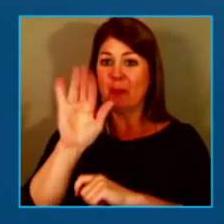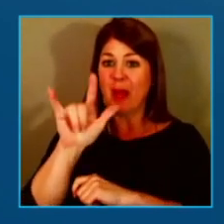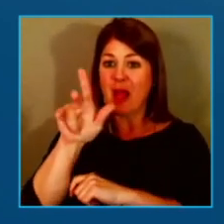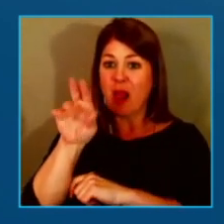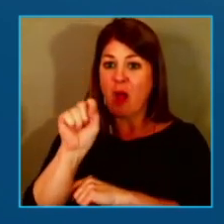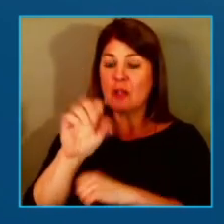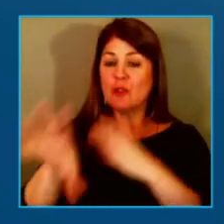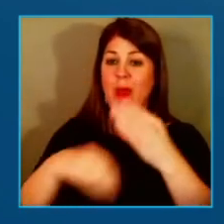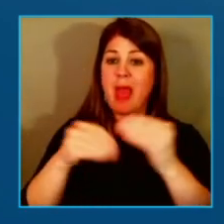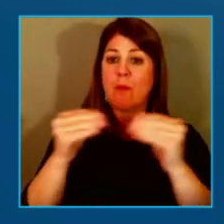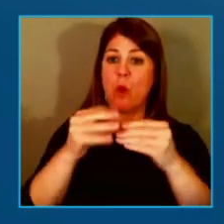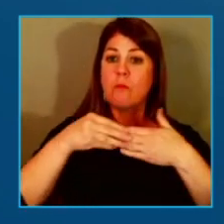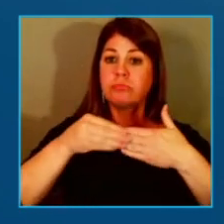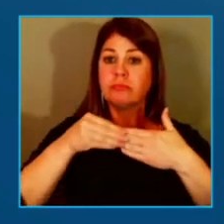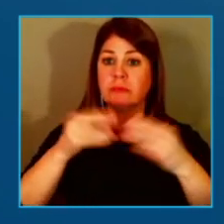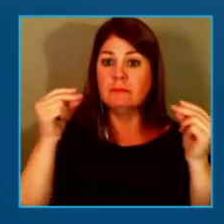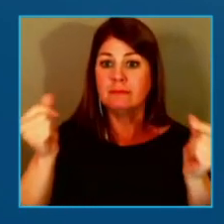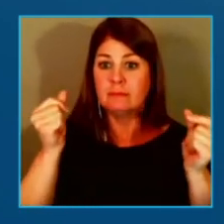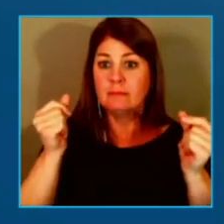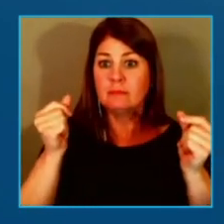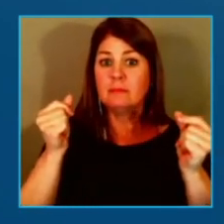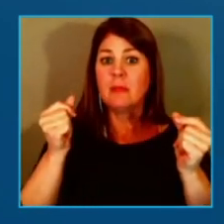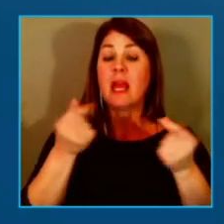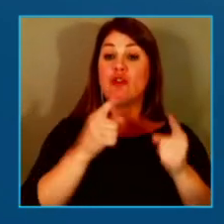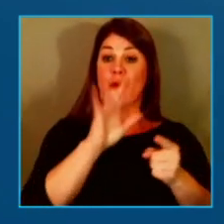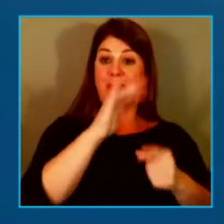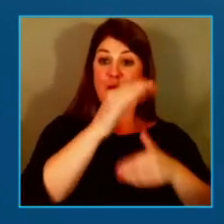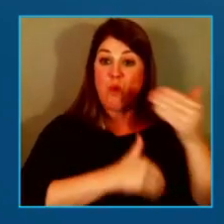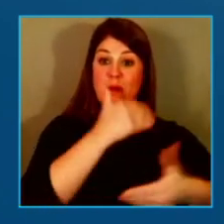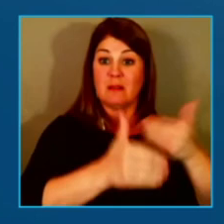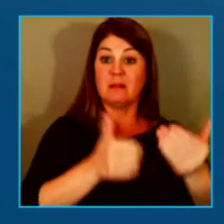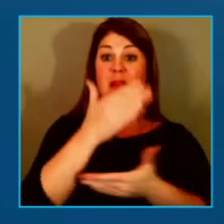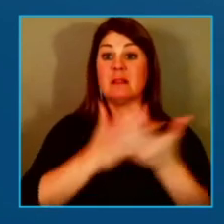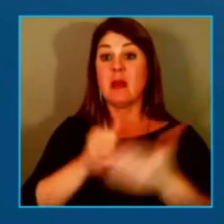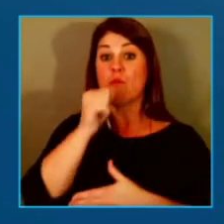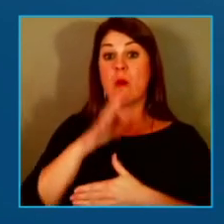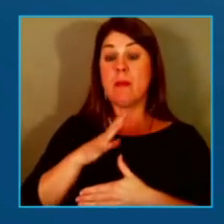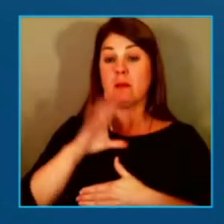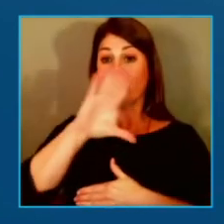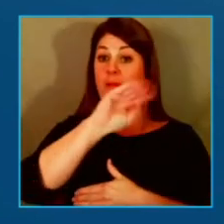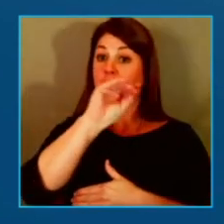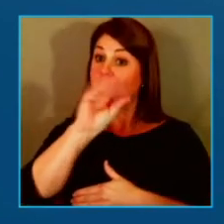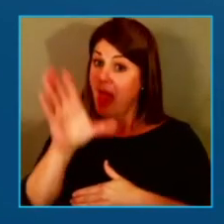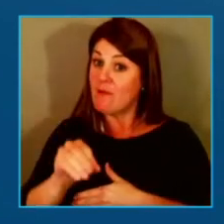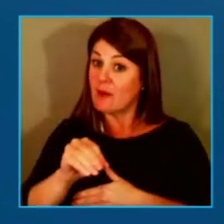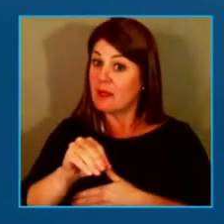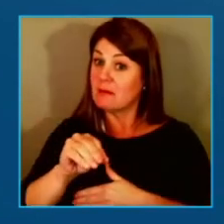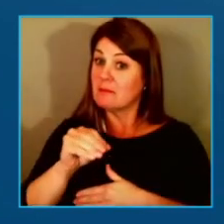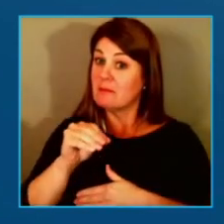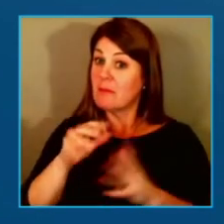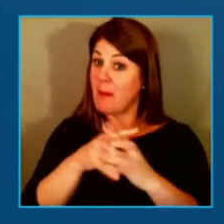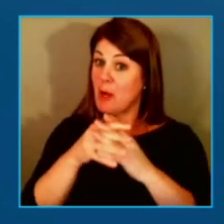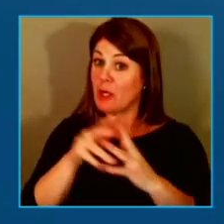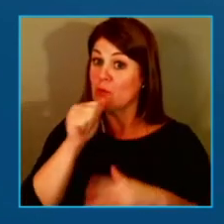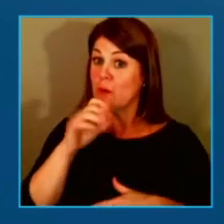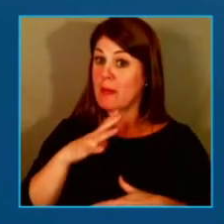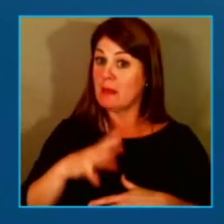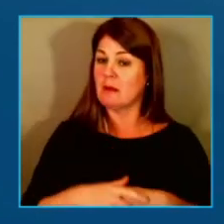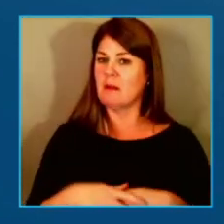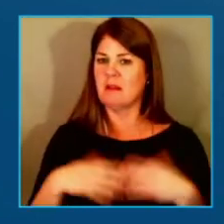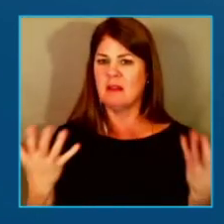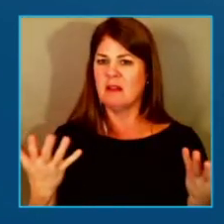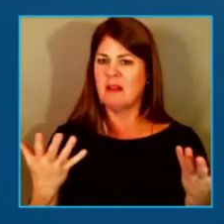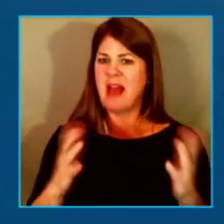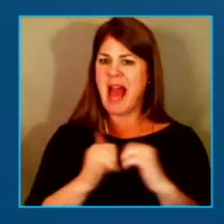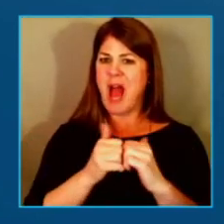immediately. And in the process, some of those women were African-American. How is that for affirmative